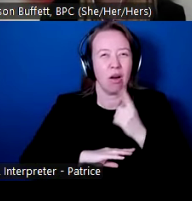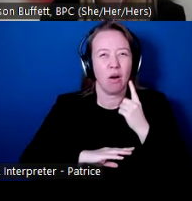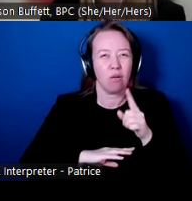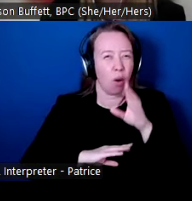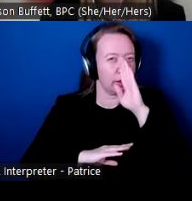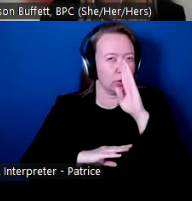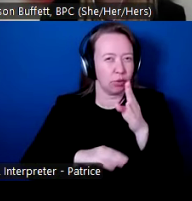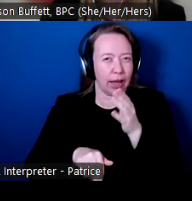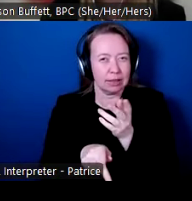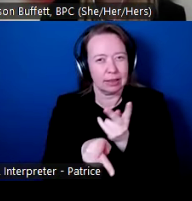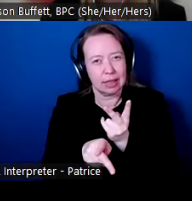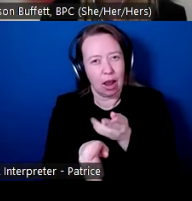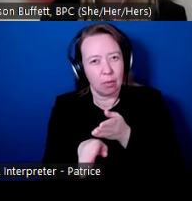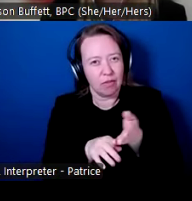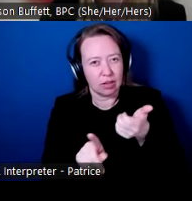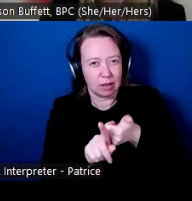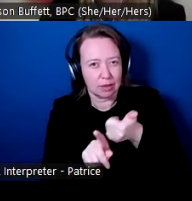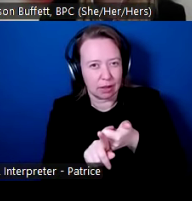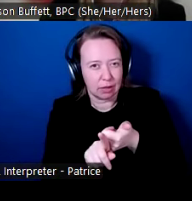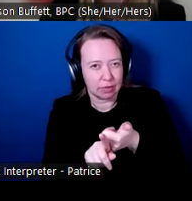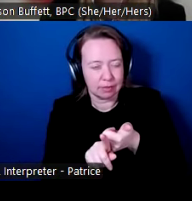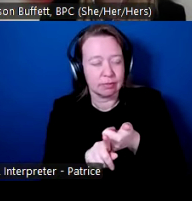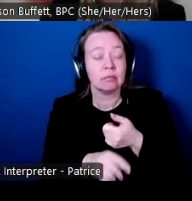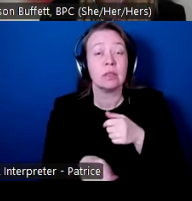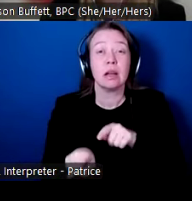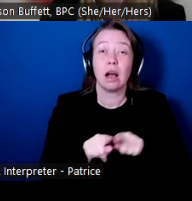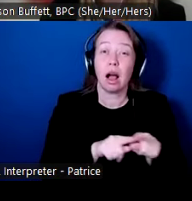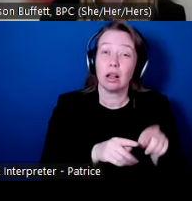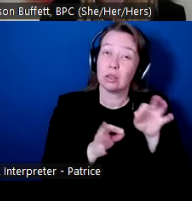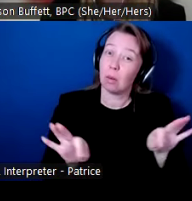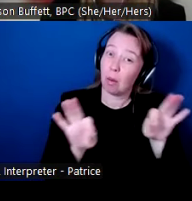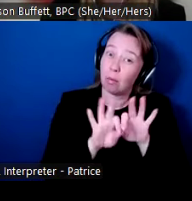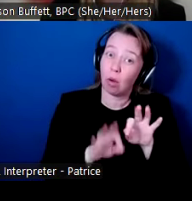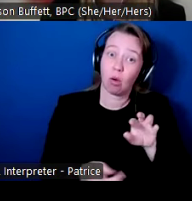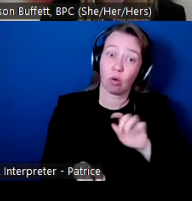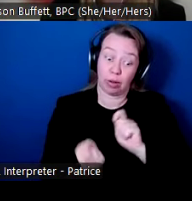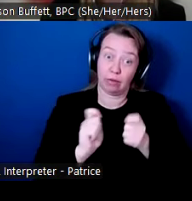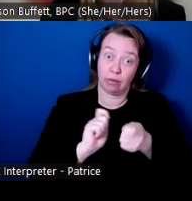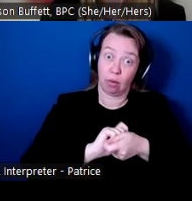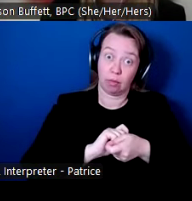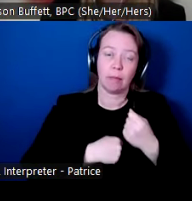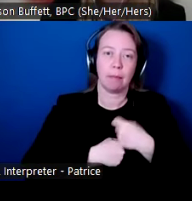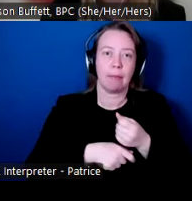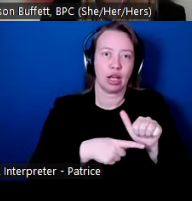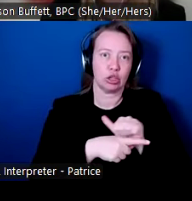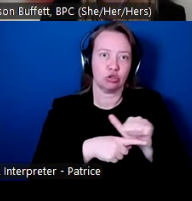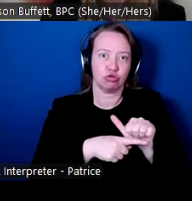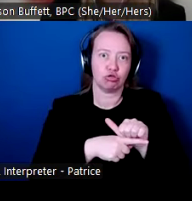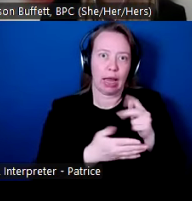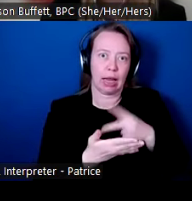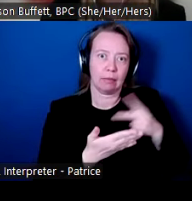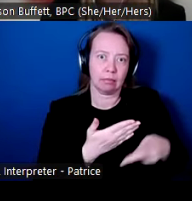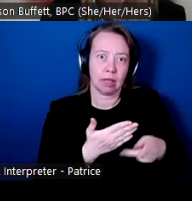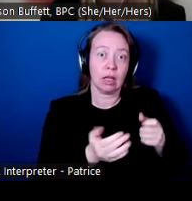care professionals. It's also important that reforms develop training programs that support the